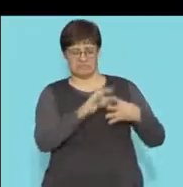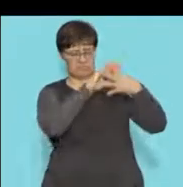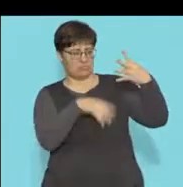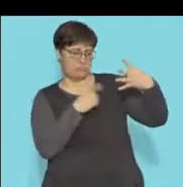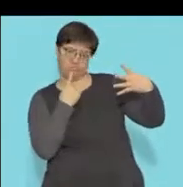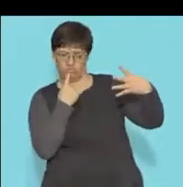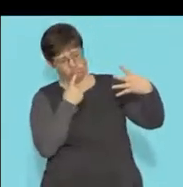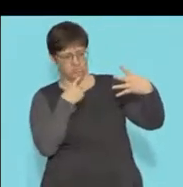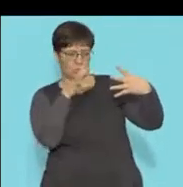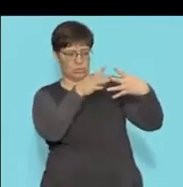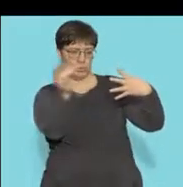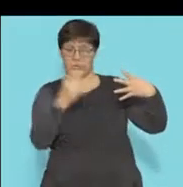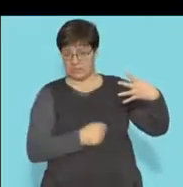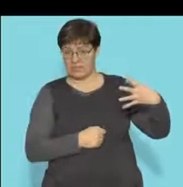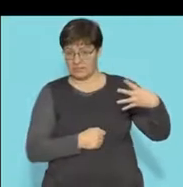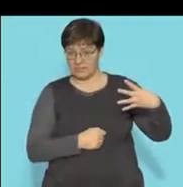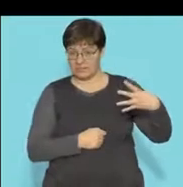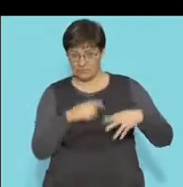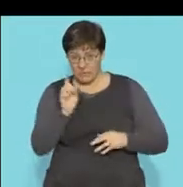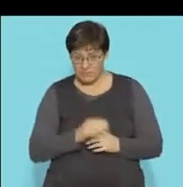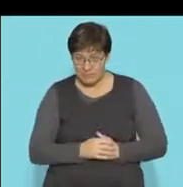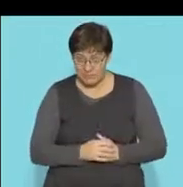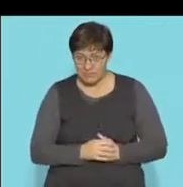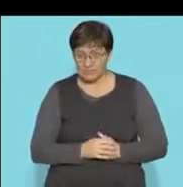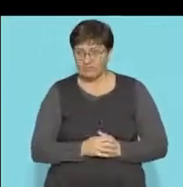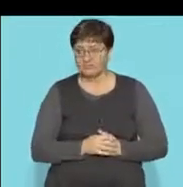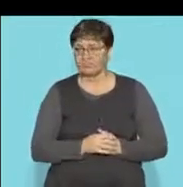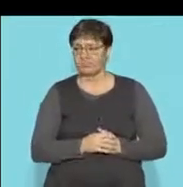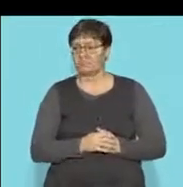D, and you have to select the correct one.